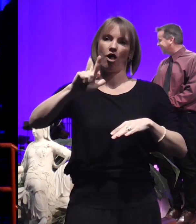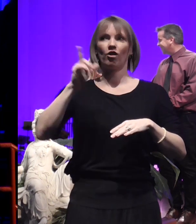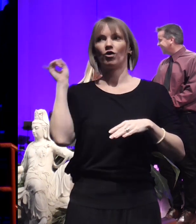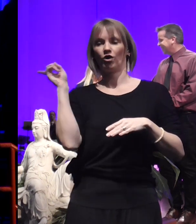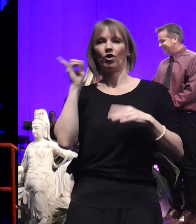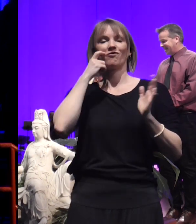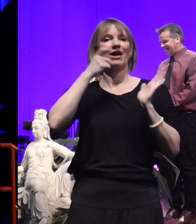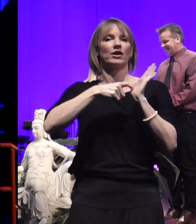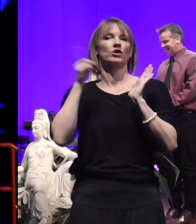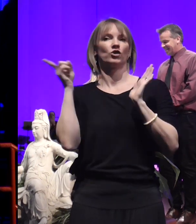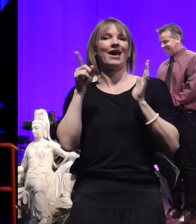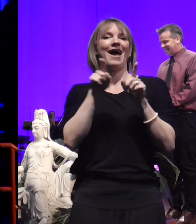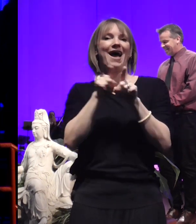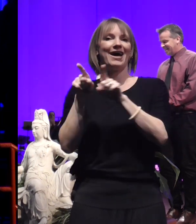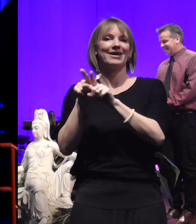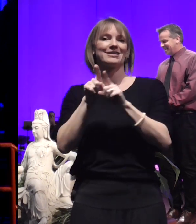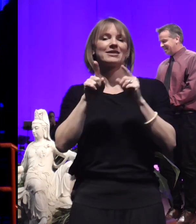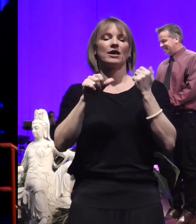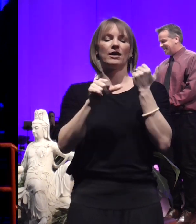Church.